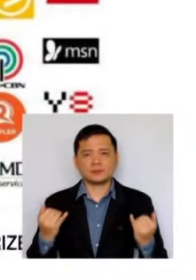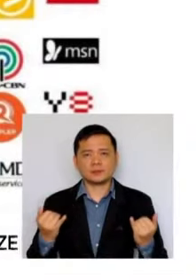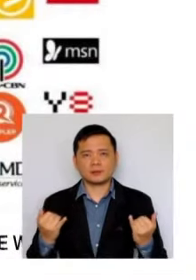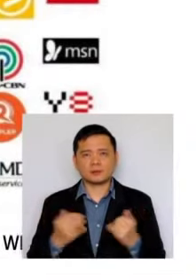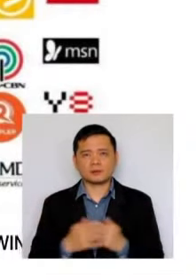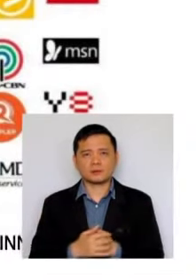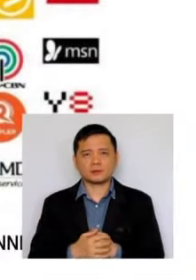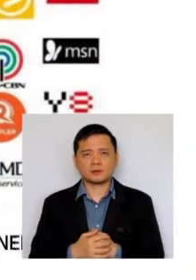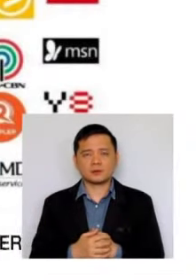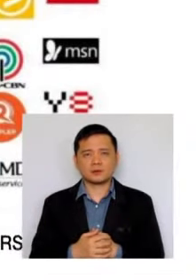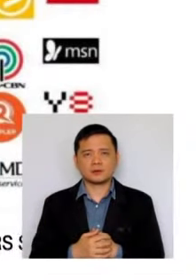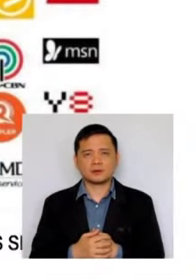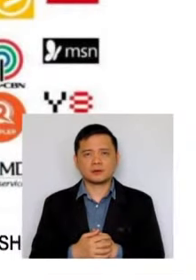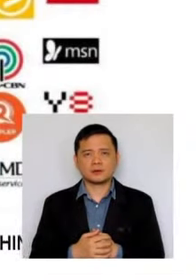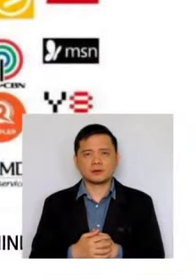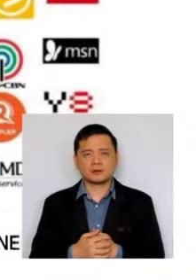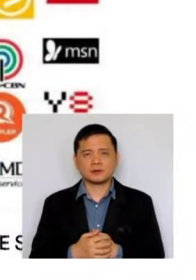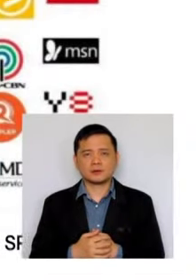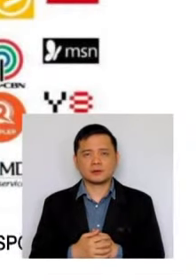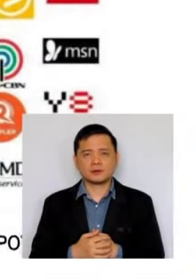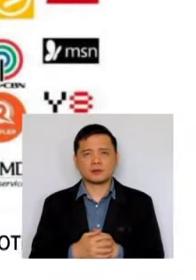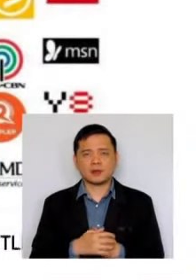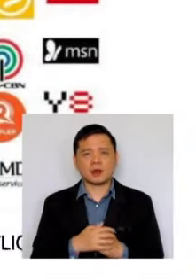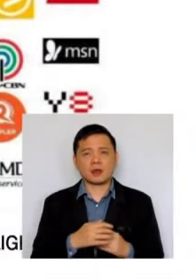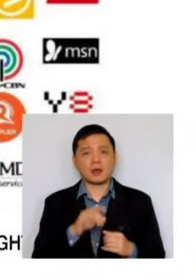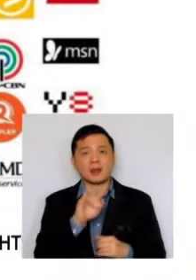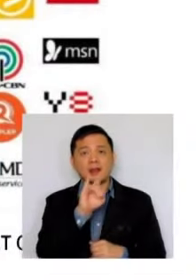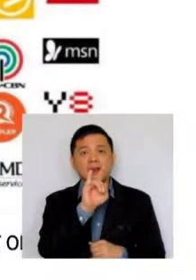think the top advertisers